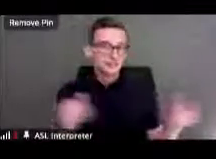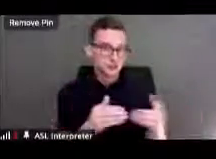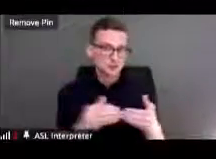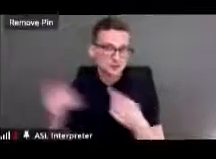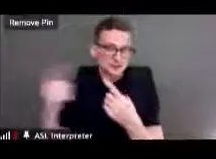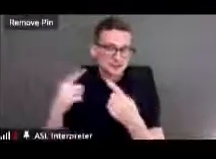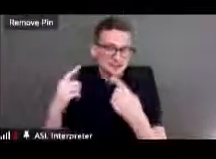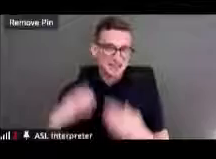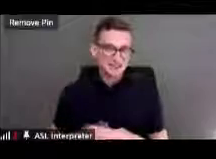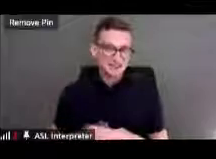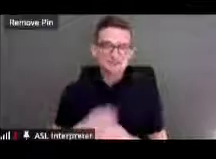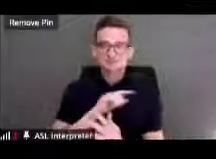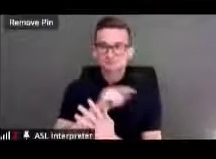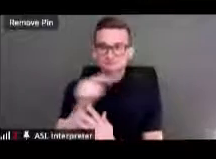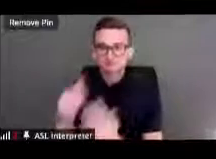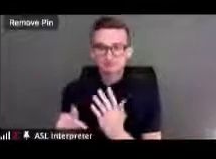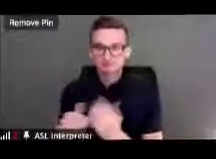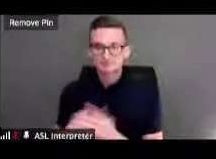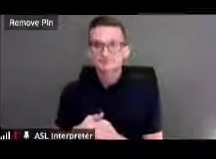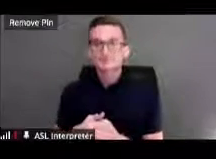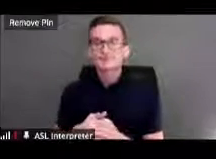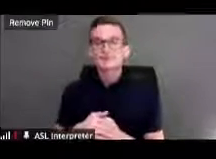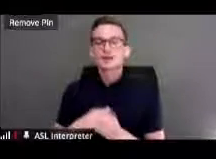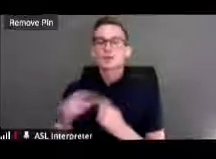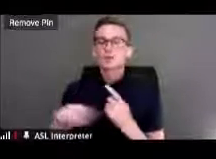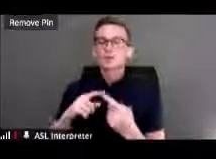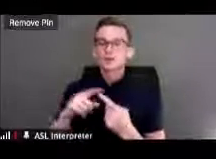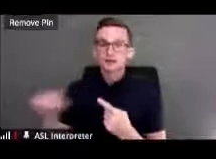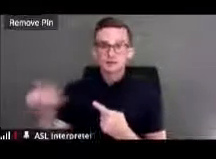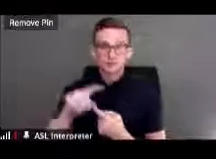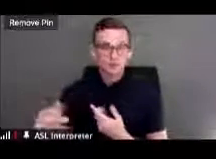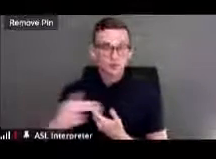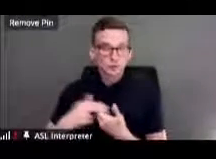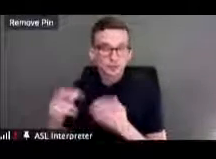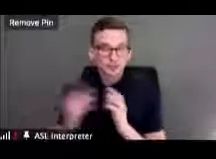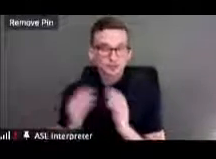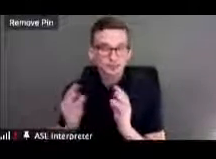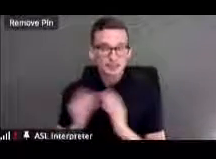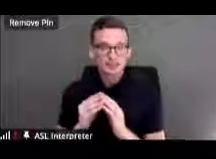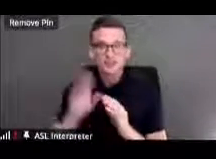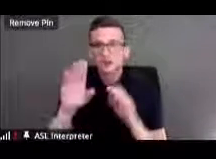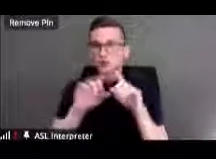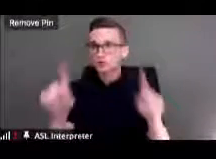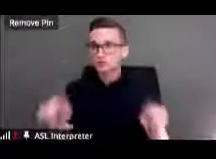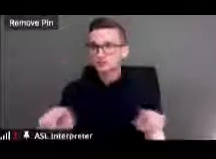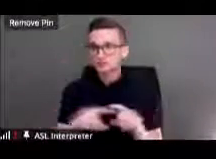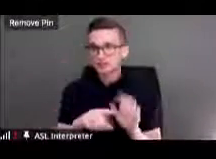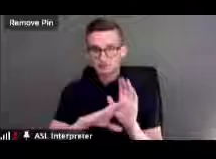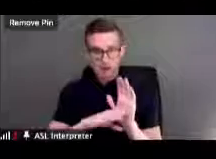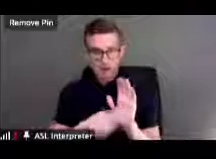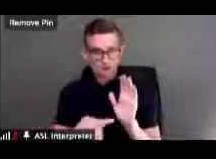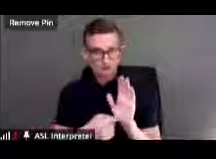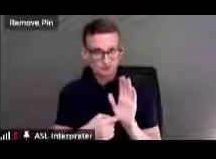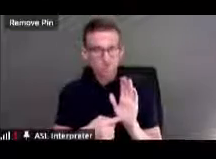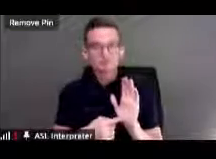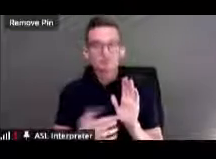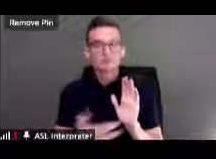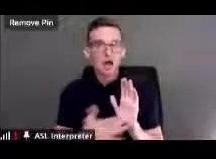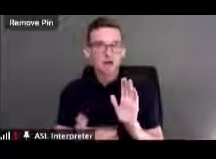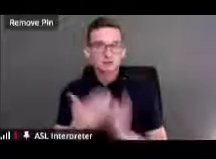When you join the meeting, please use the raise hand button at the bottom of your Zoom screen to enter the